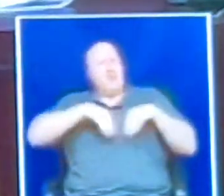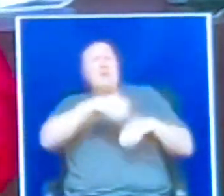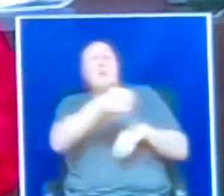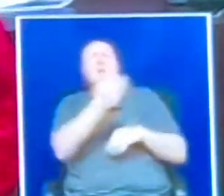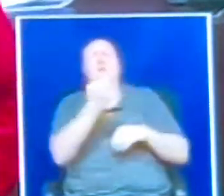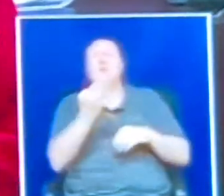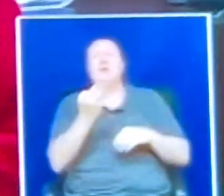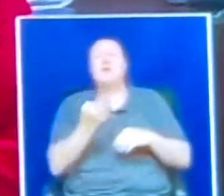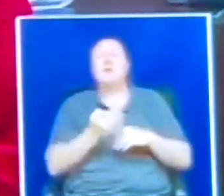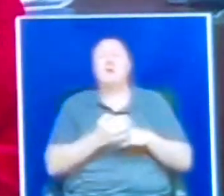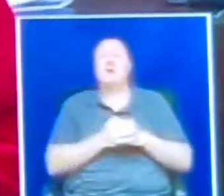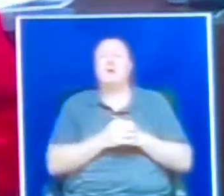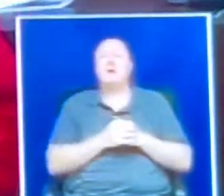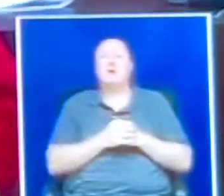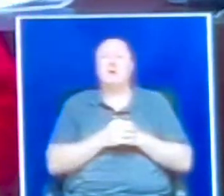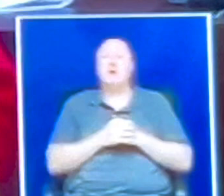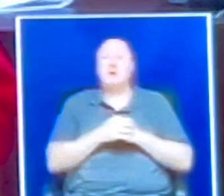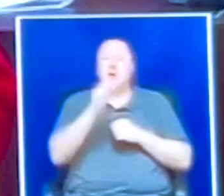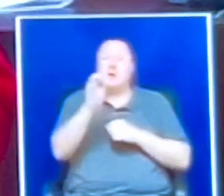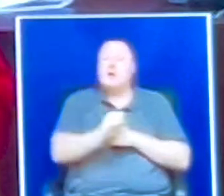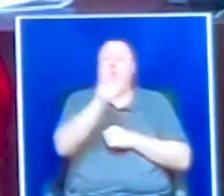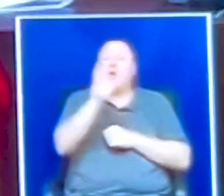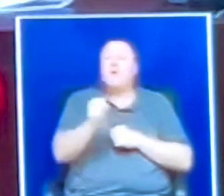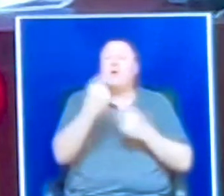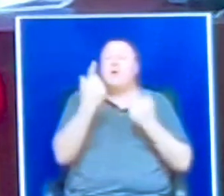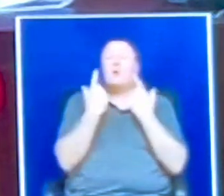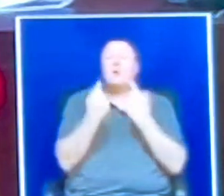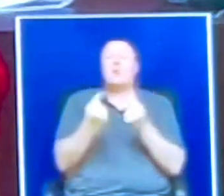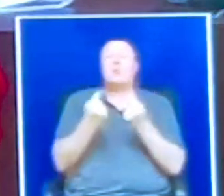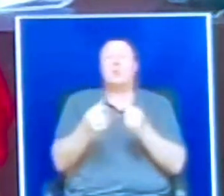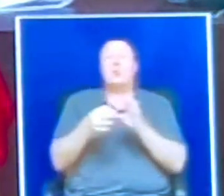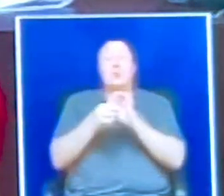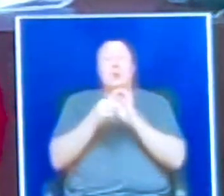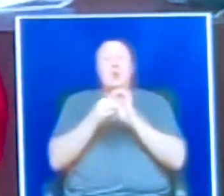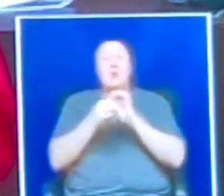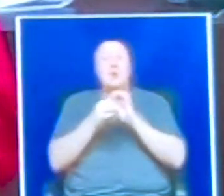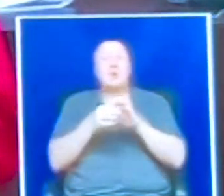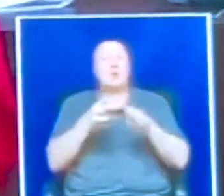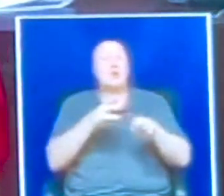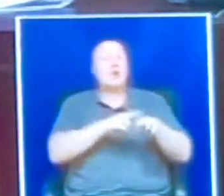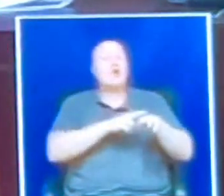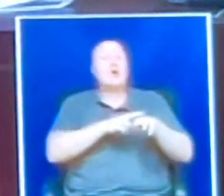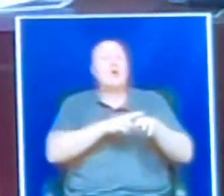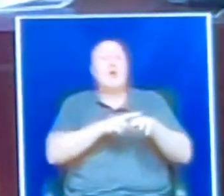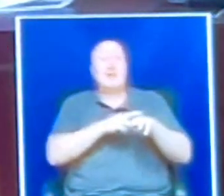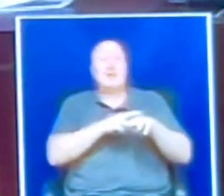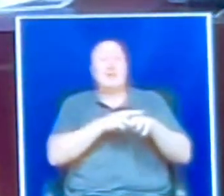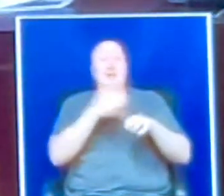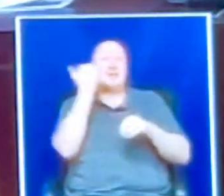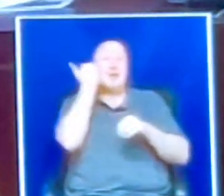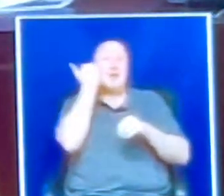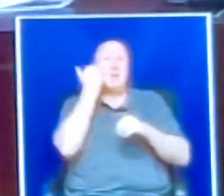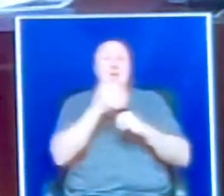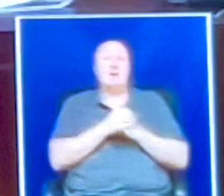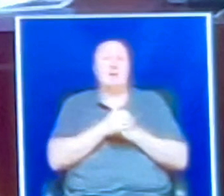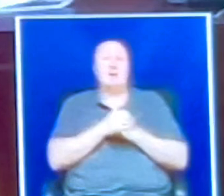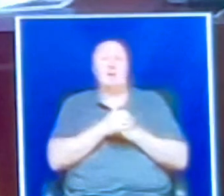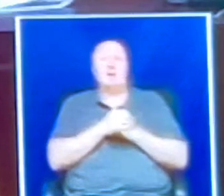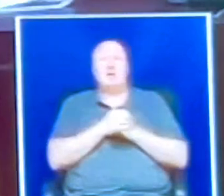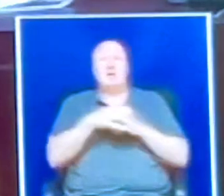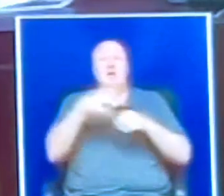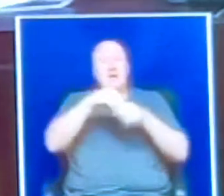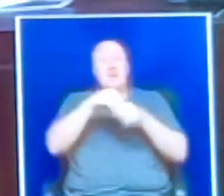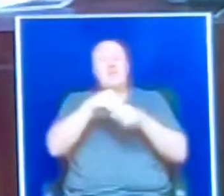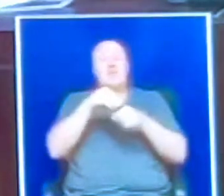So what is South Africa doing in a relationship with a racist regime? If they are engaged in a